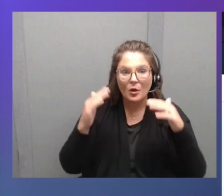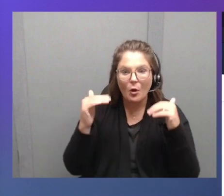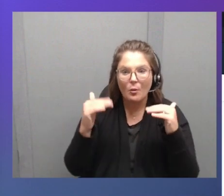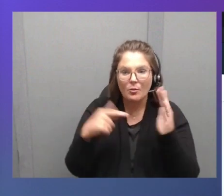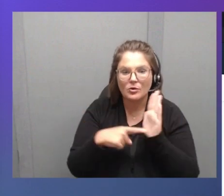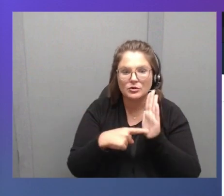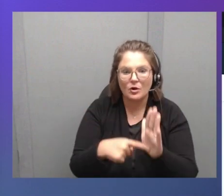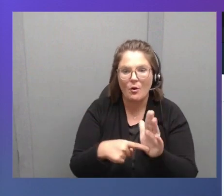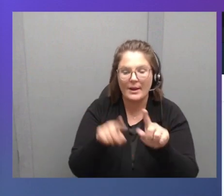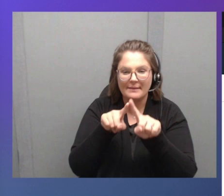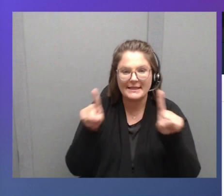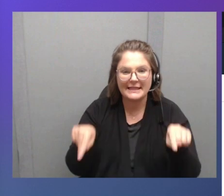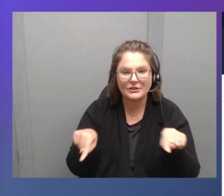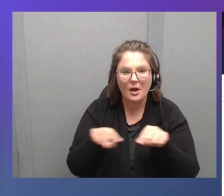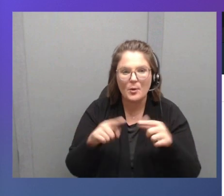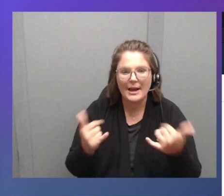now.